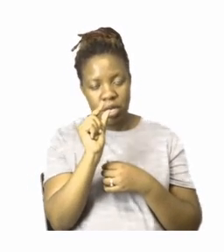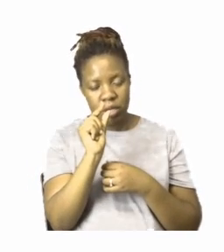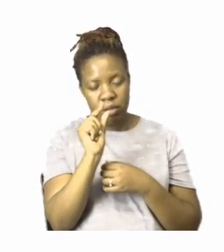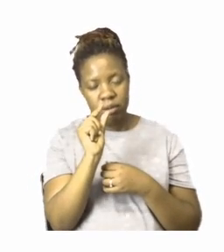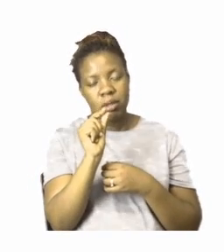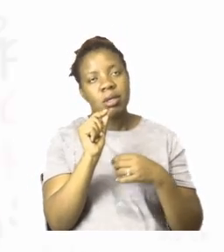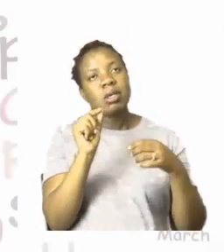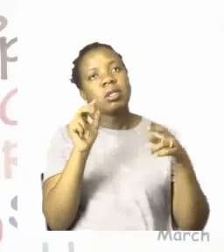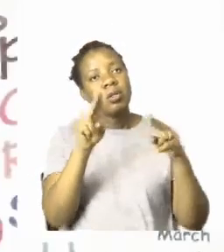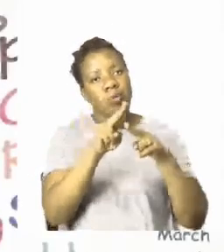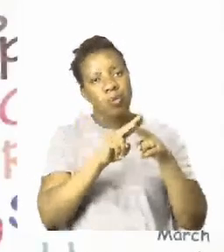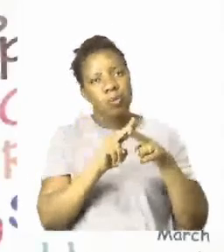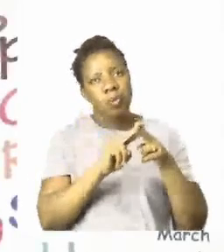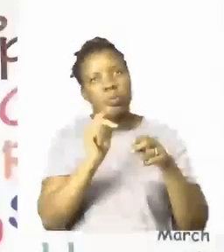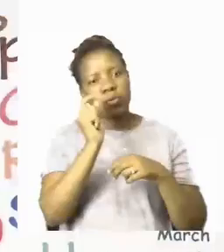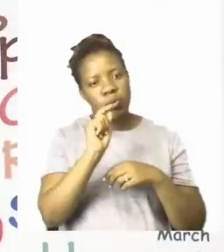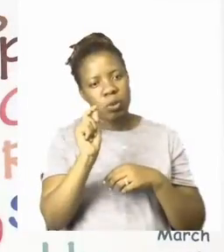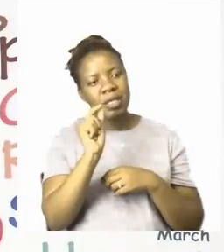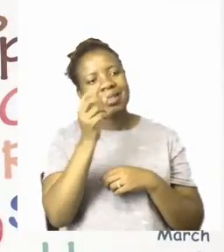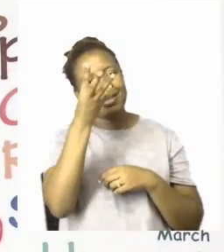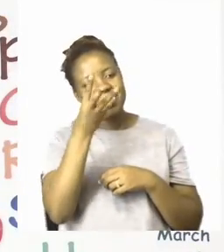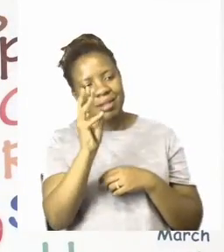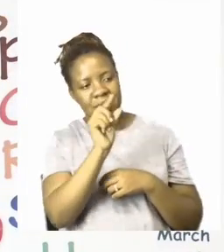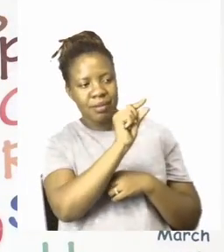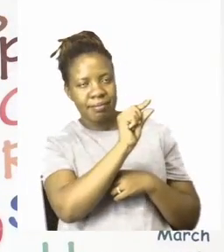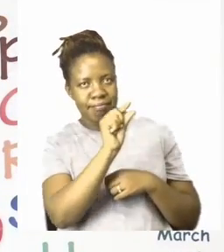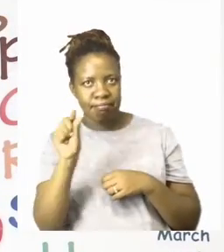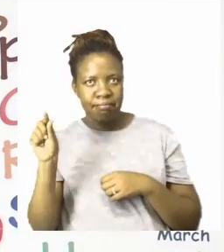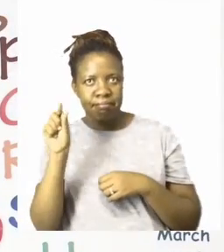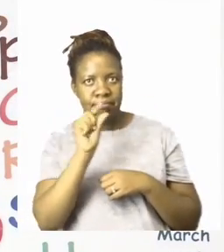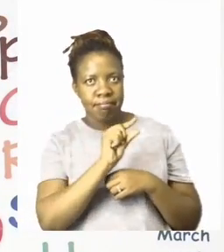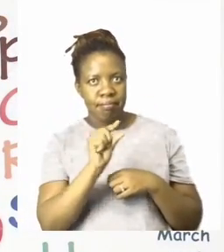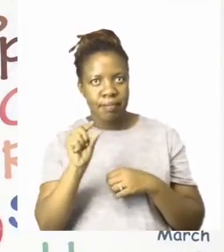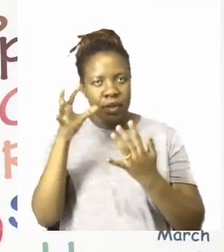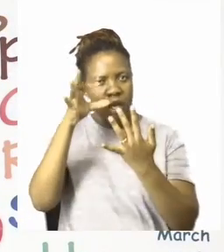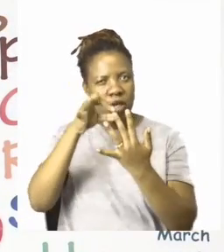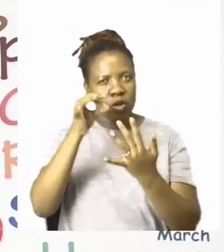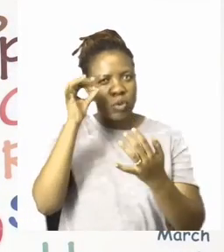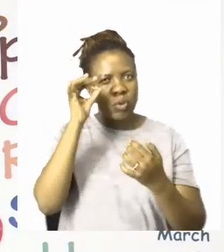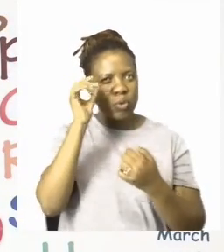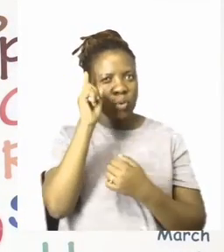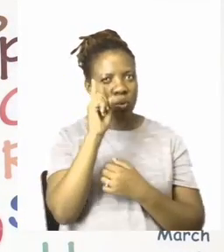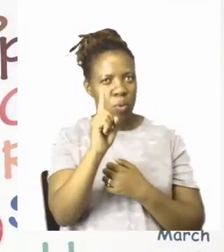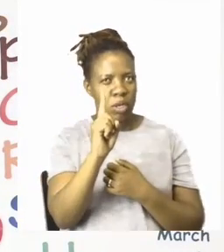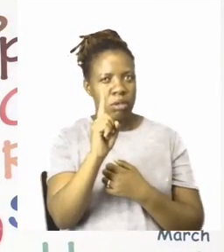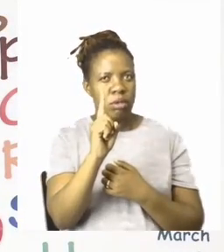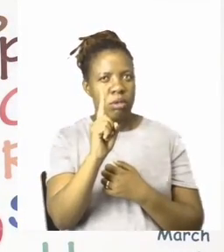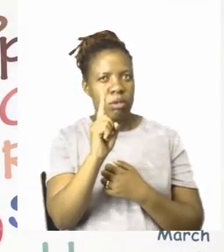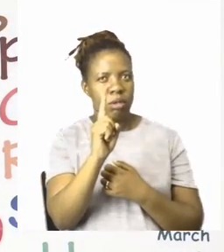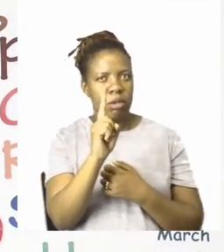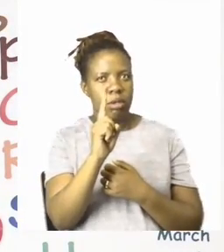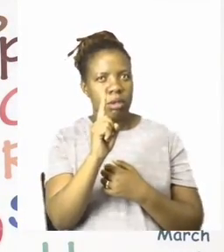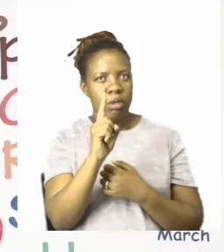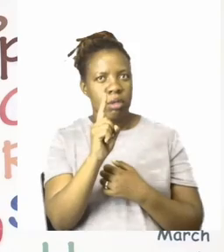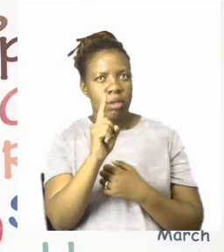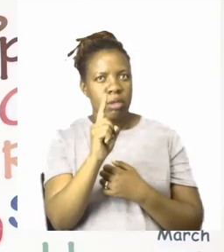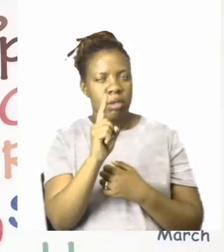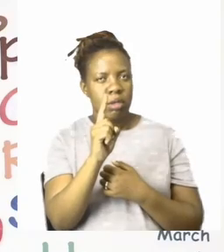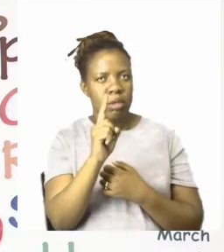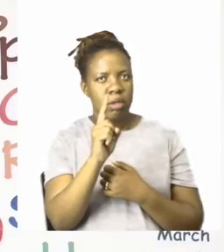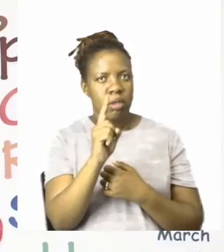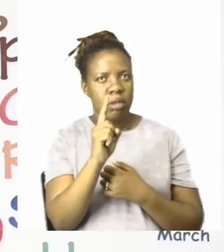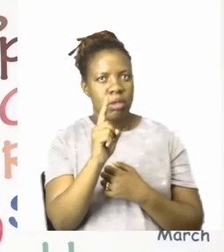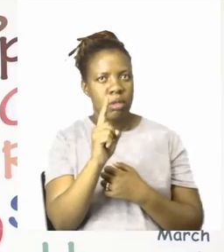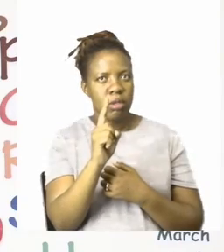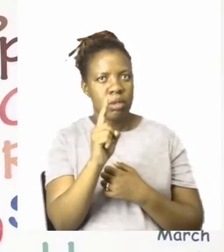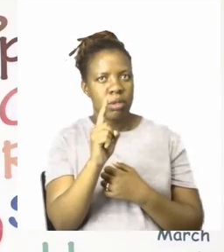one word and I wrote a sentence on the board for you. Remember, we are